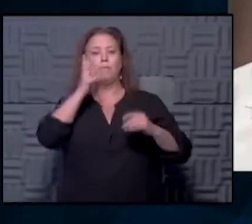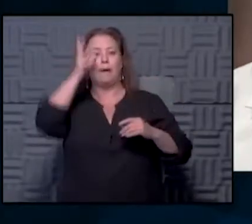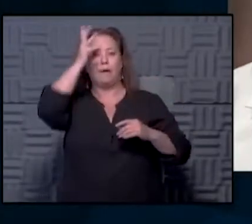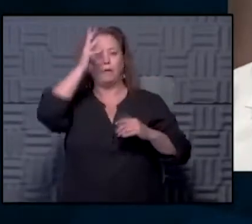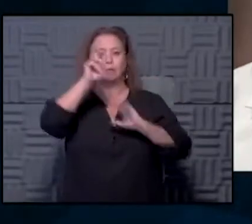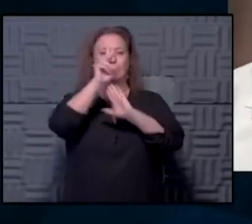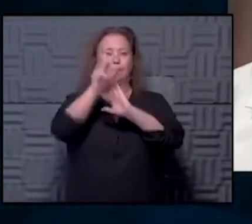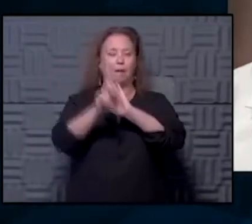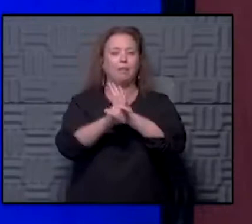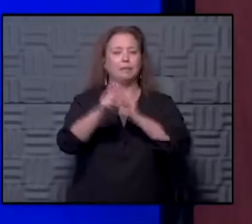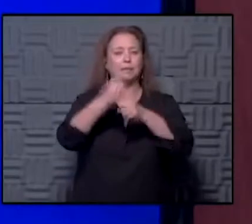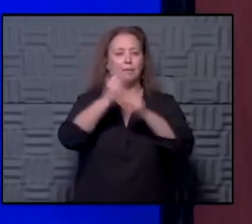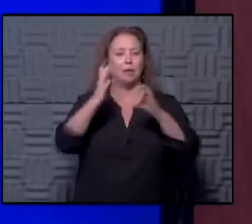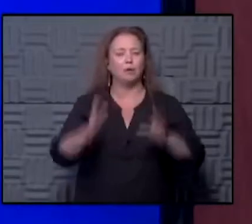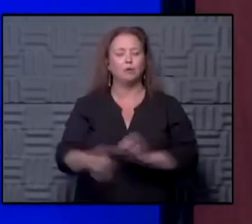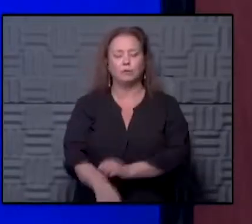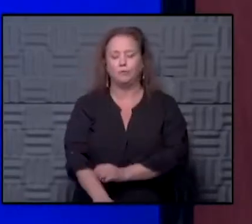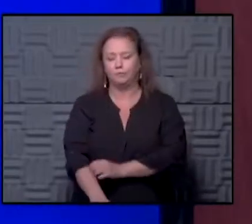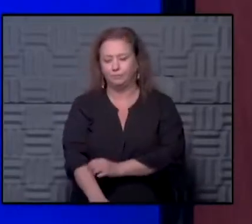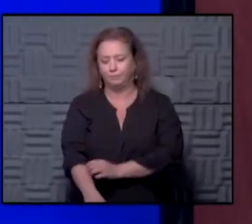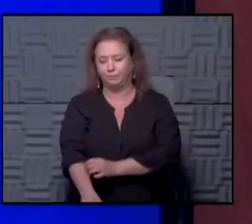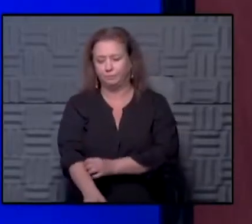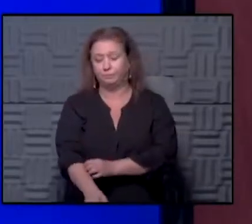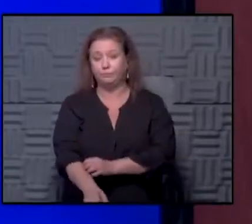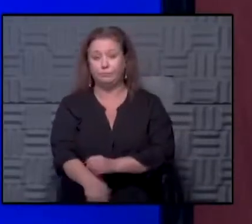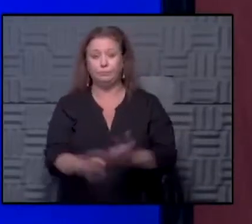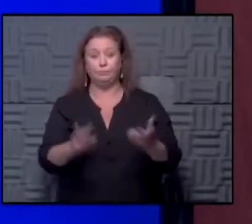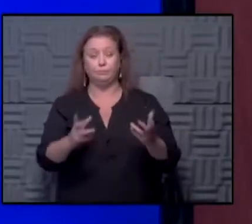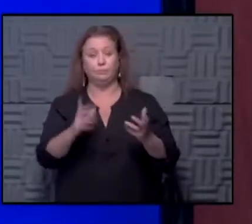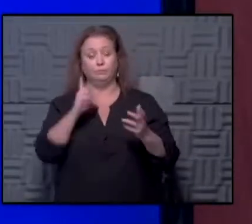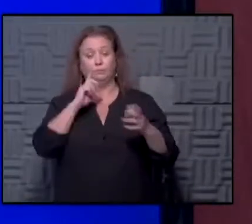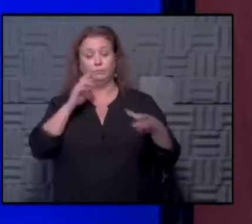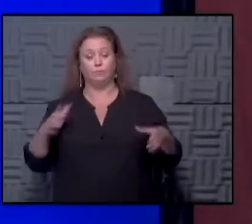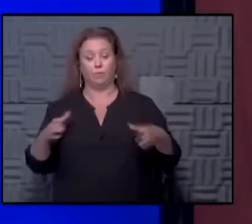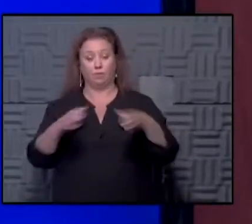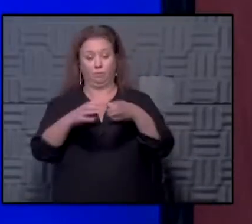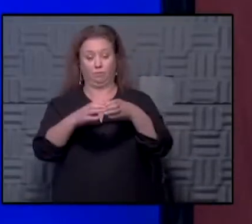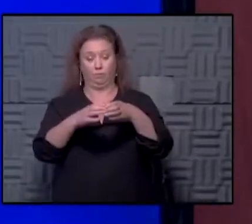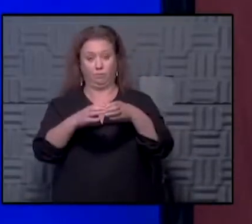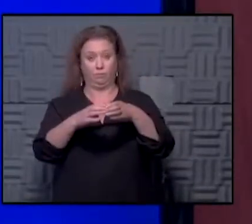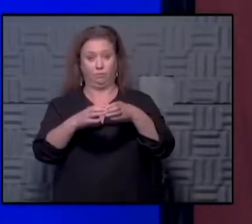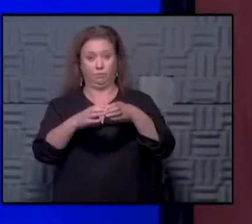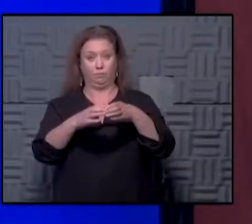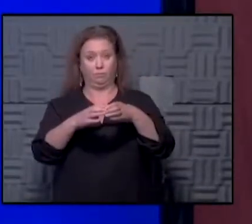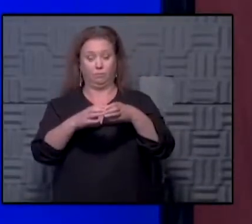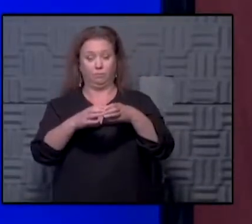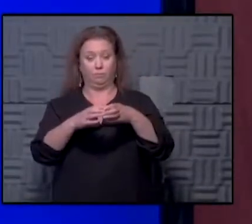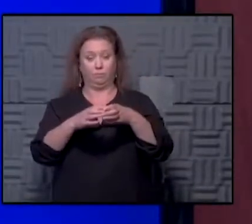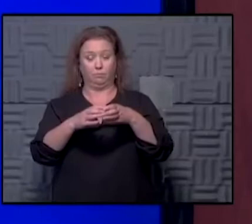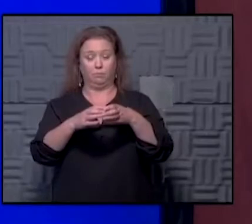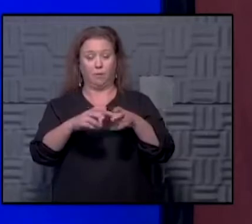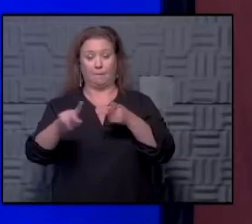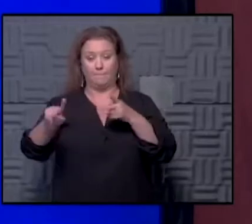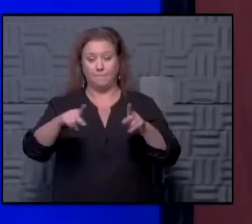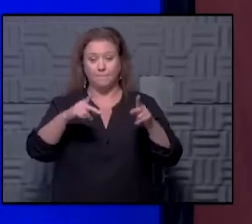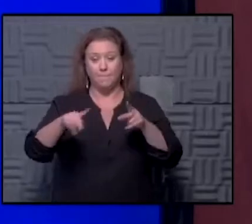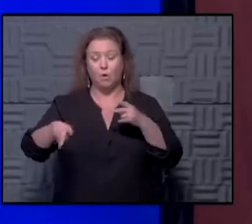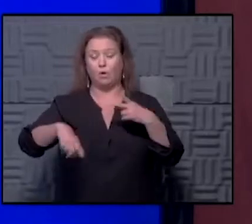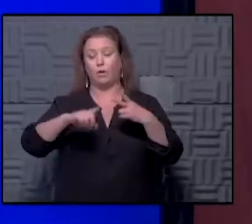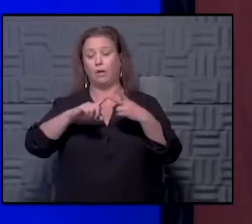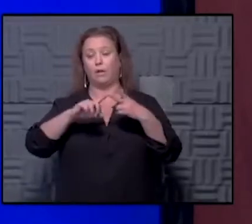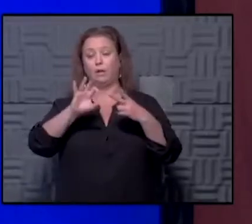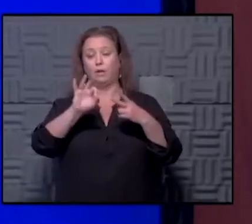and the like. Yeah, and the reality is it keeps coming back to the same thing. Where you have congregations, whether it's in a party or it's at